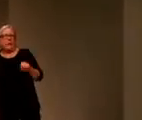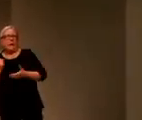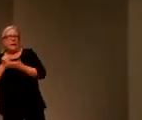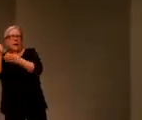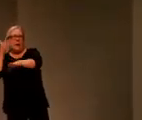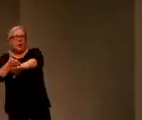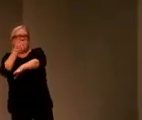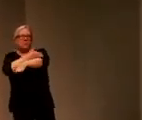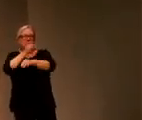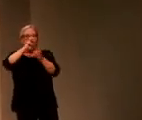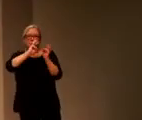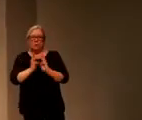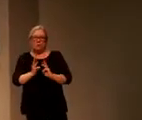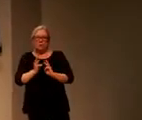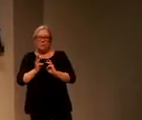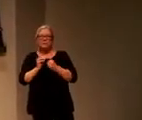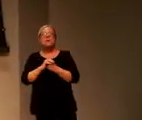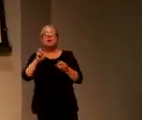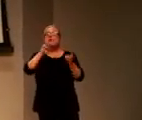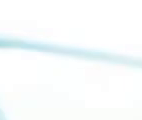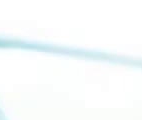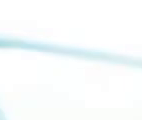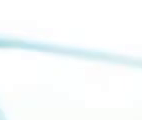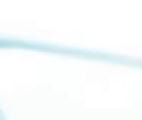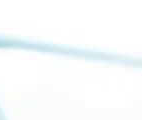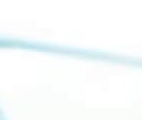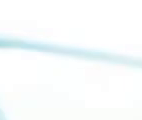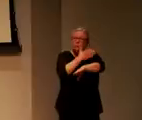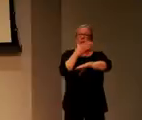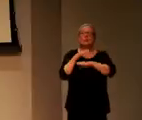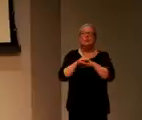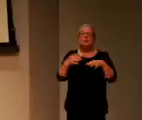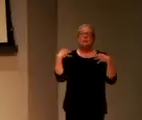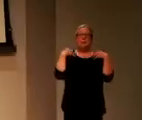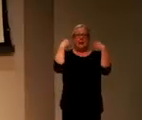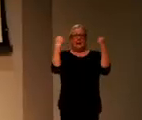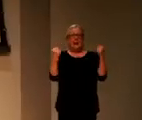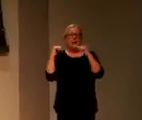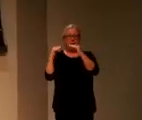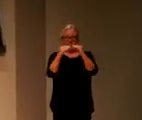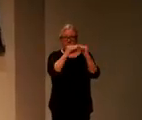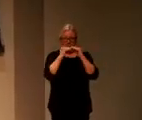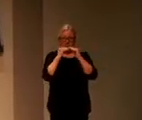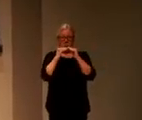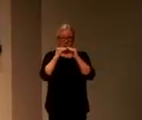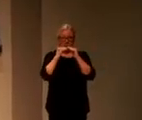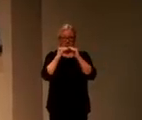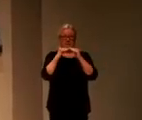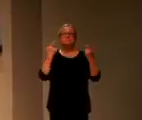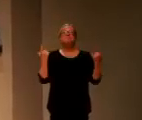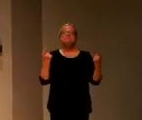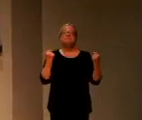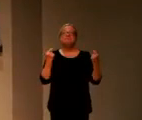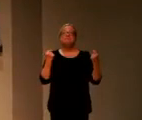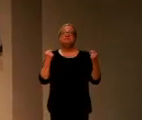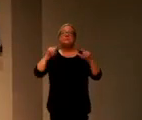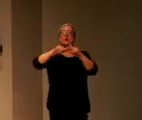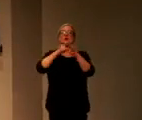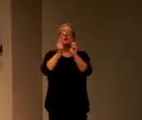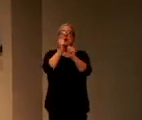So let's talk about climate action as a prescription to improve health and equity. I'm going to start with a patient